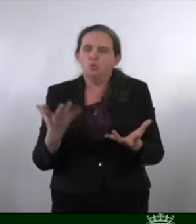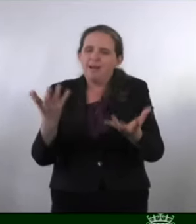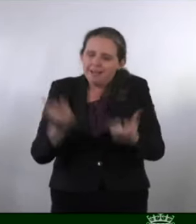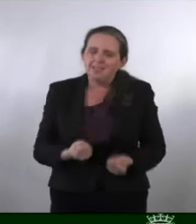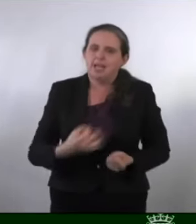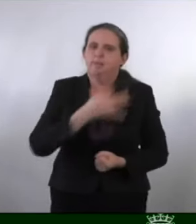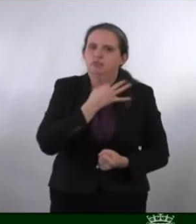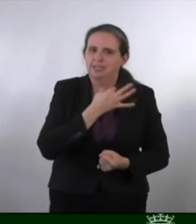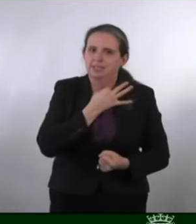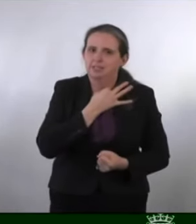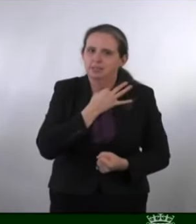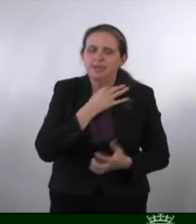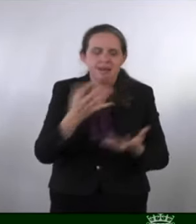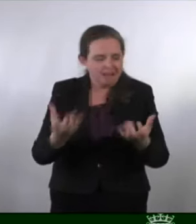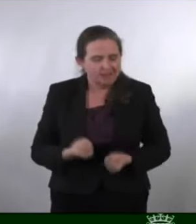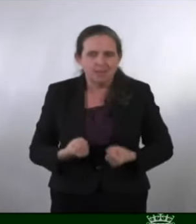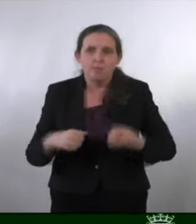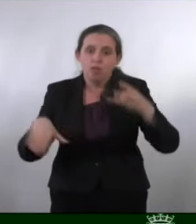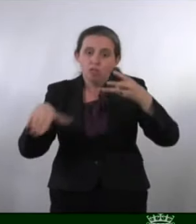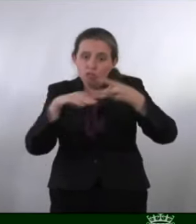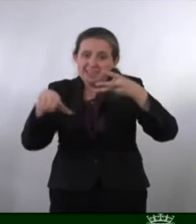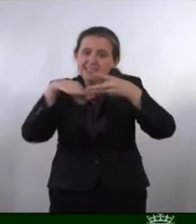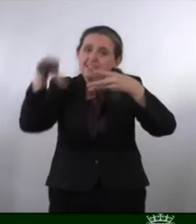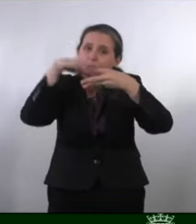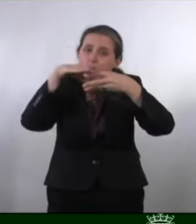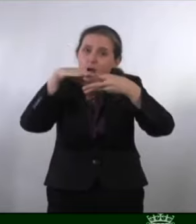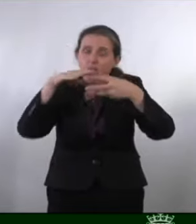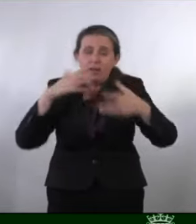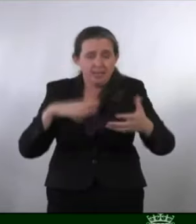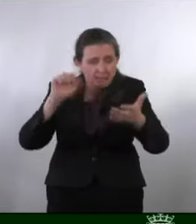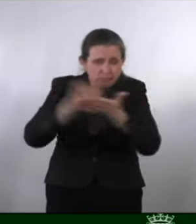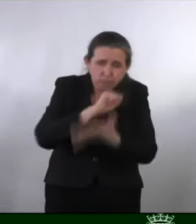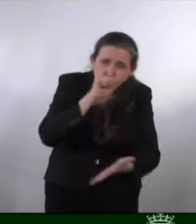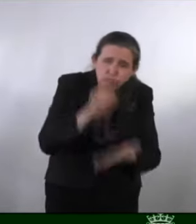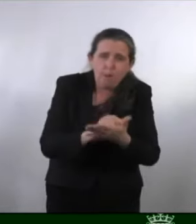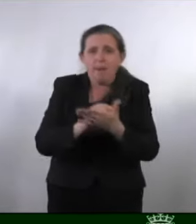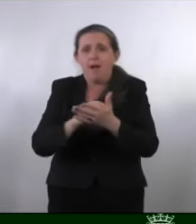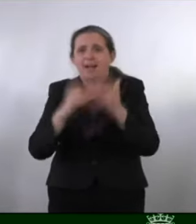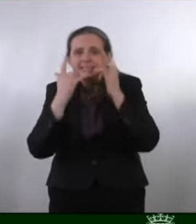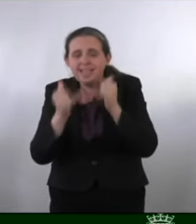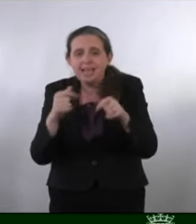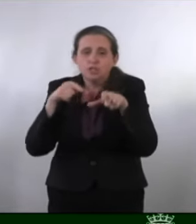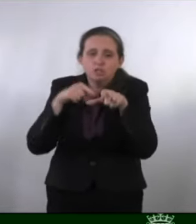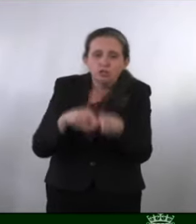a three-tier system without having fixed trace and isolate, that is a